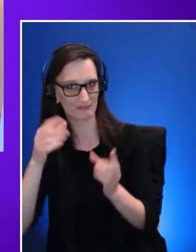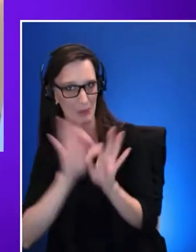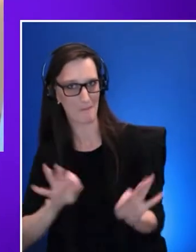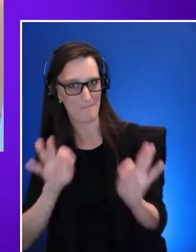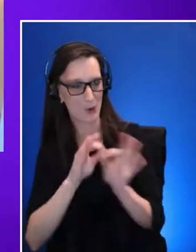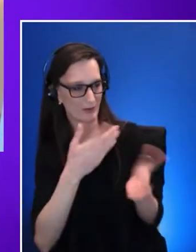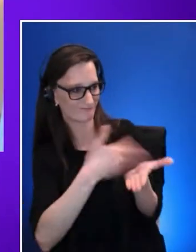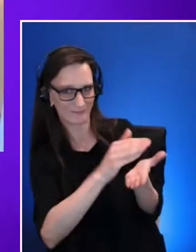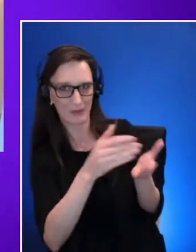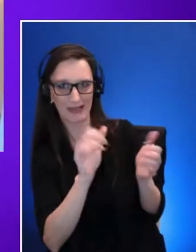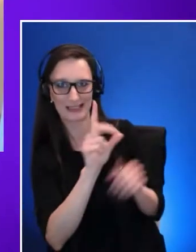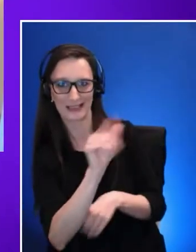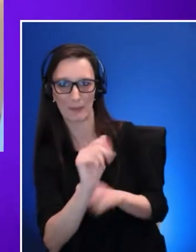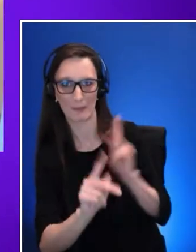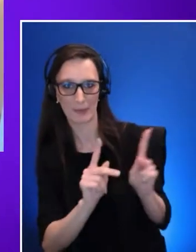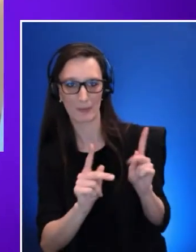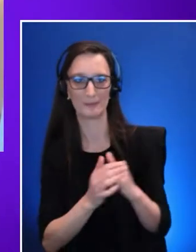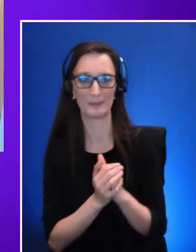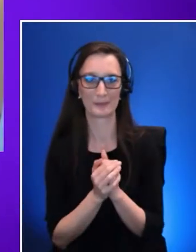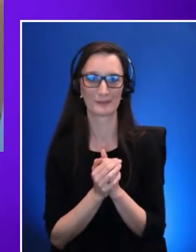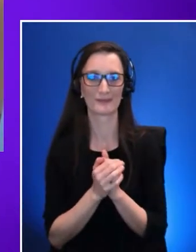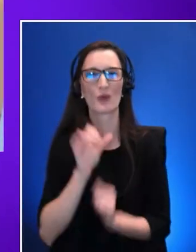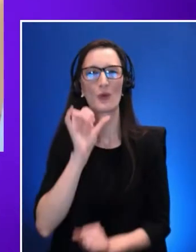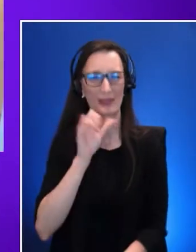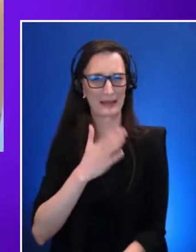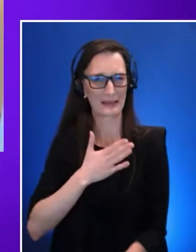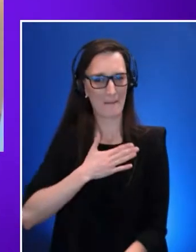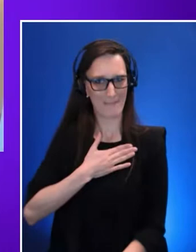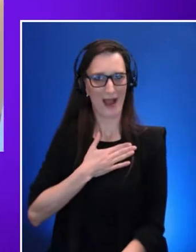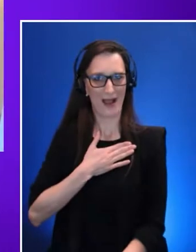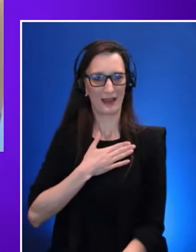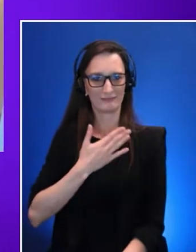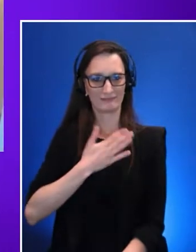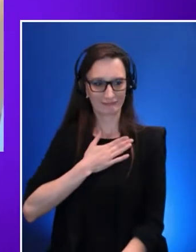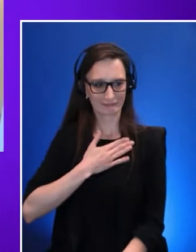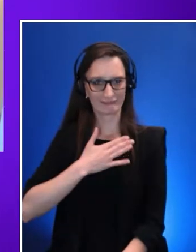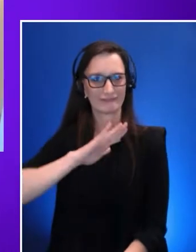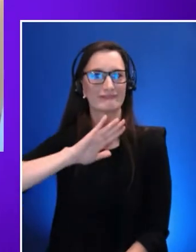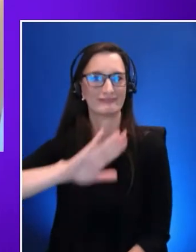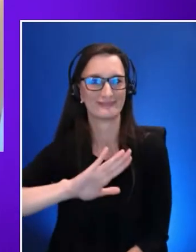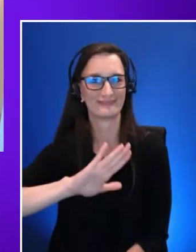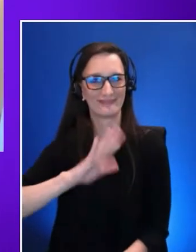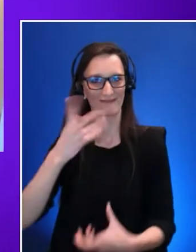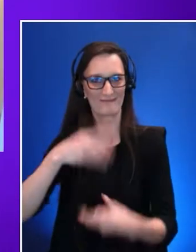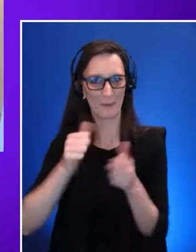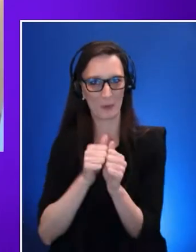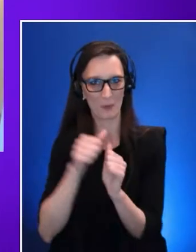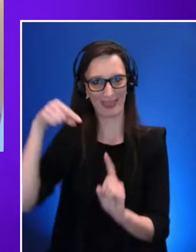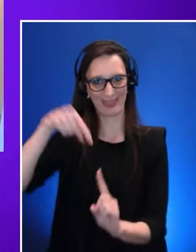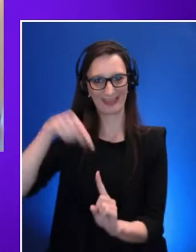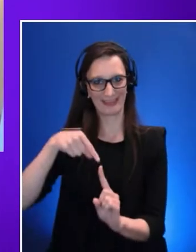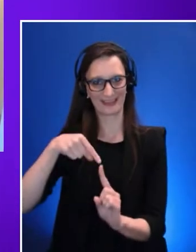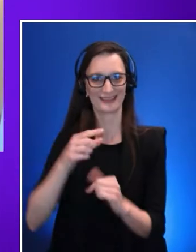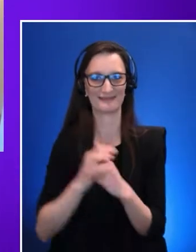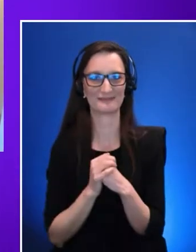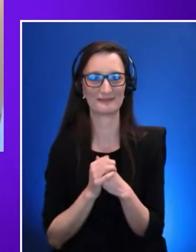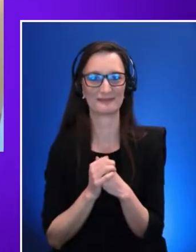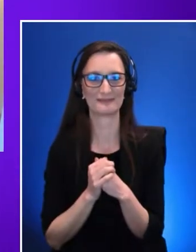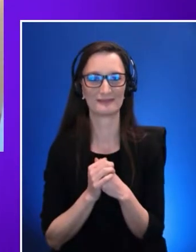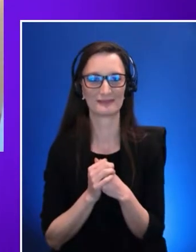So that's sort of been my impetus for helping to make these shifts. So all these changes that have been happening were